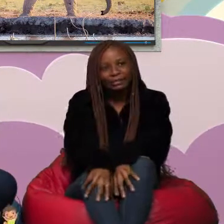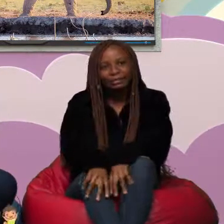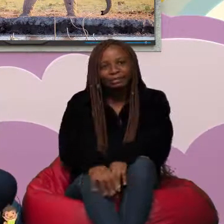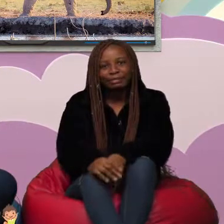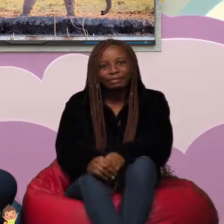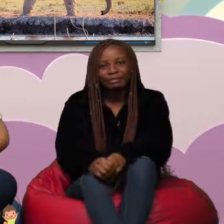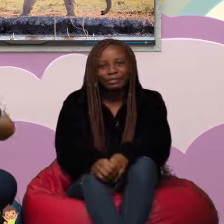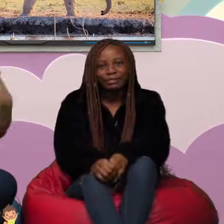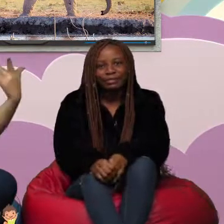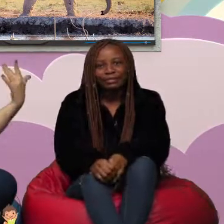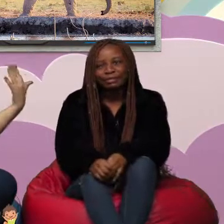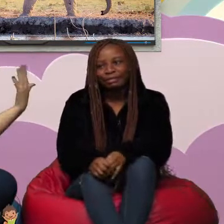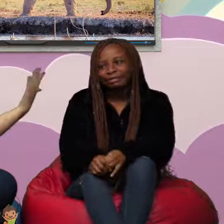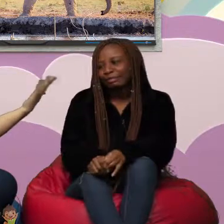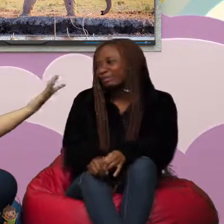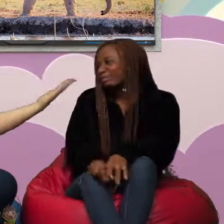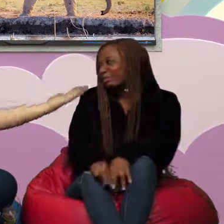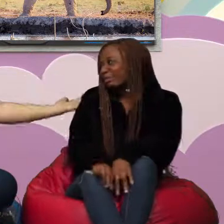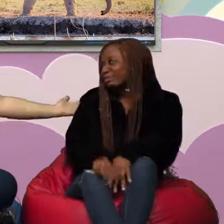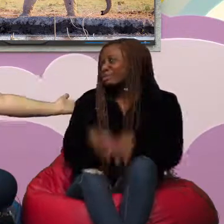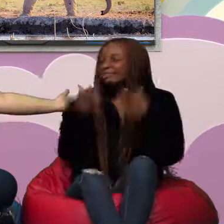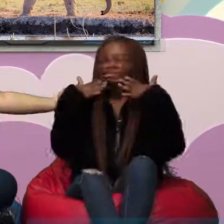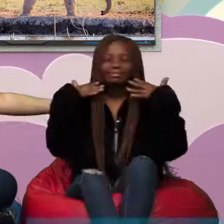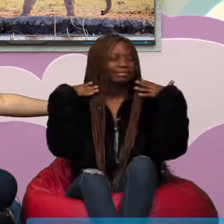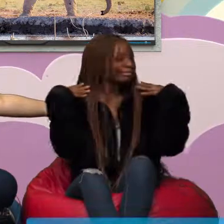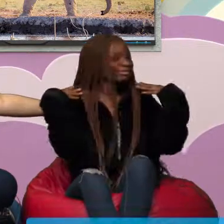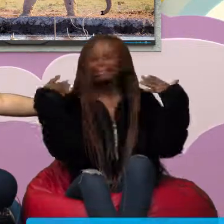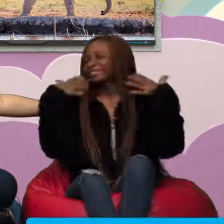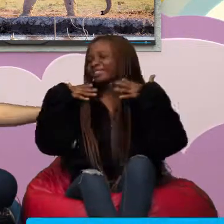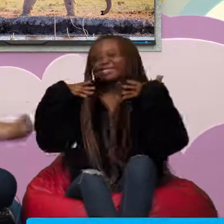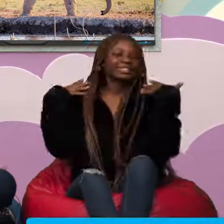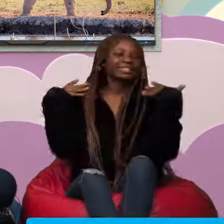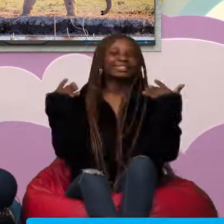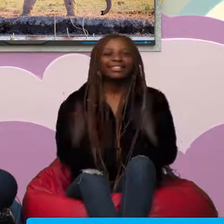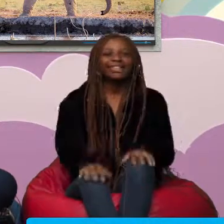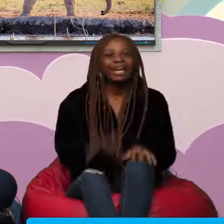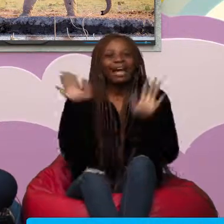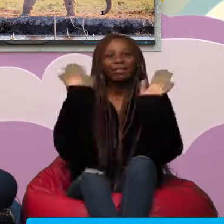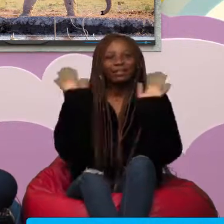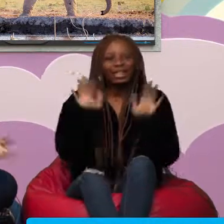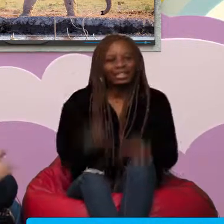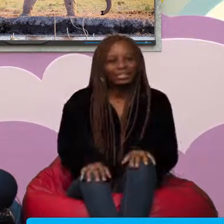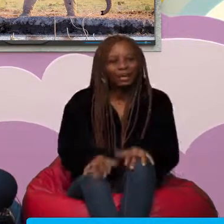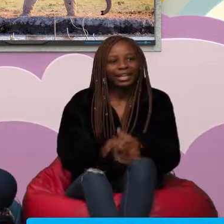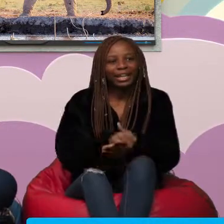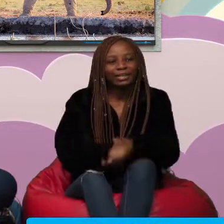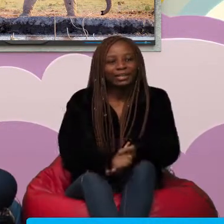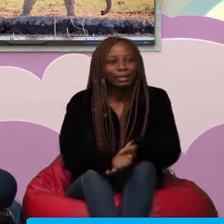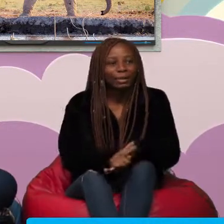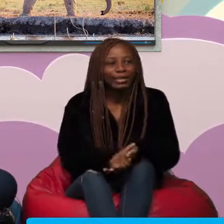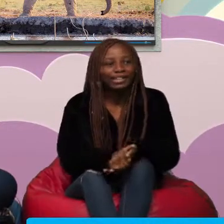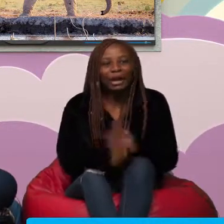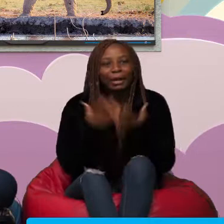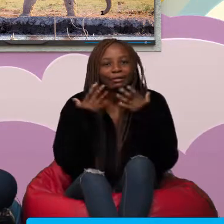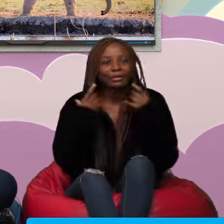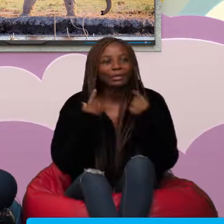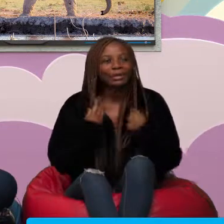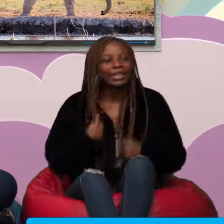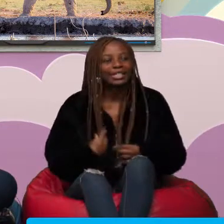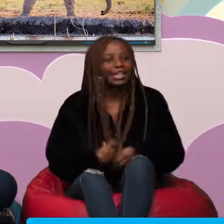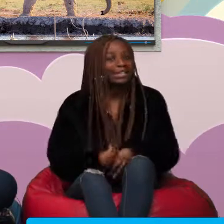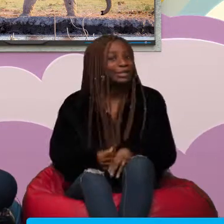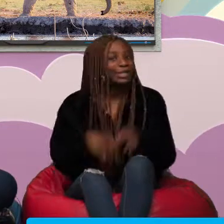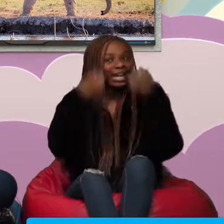is Marisol Stoffberg, and this is the beautiful Damona. Hi friends, my name is Damona. I feel